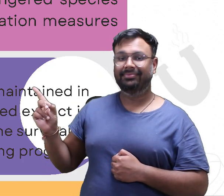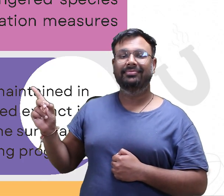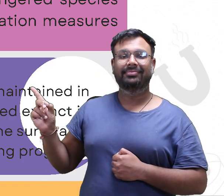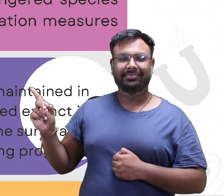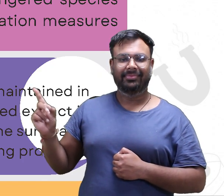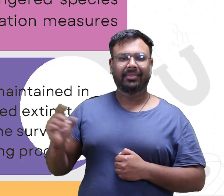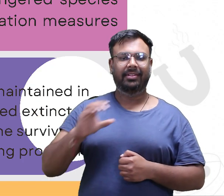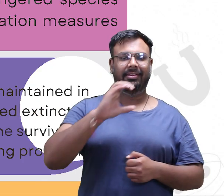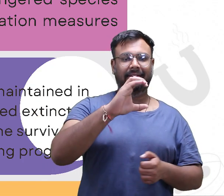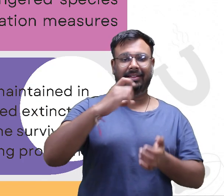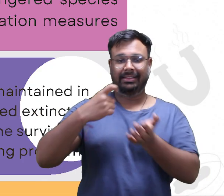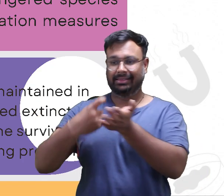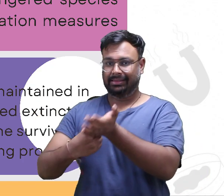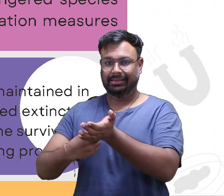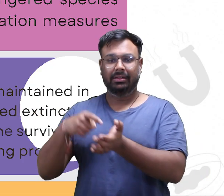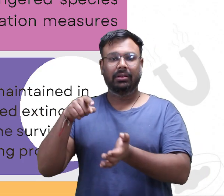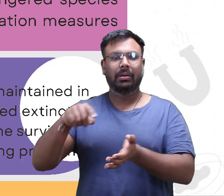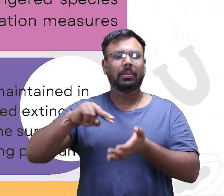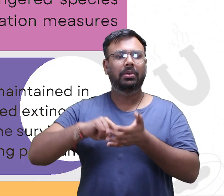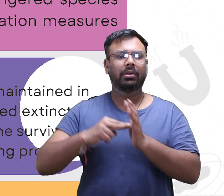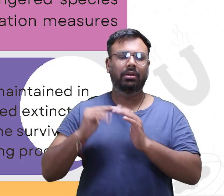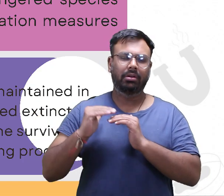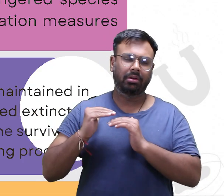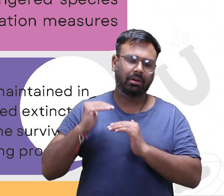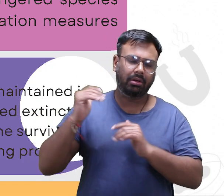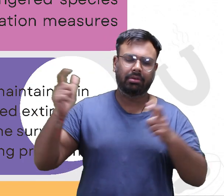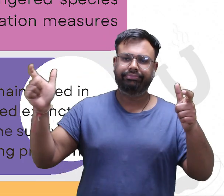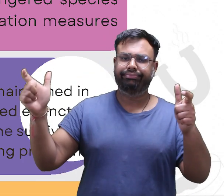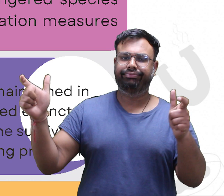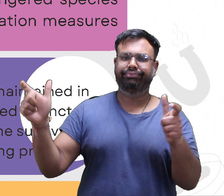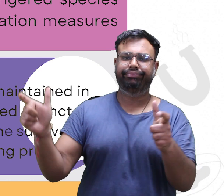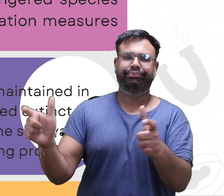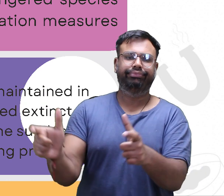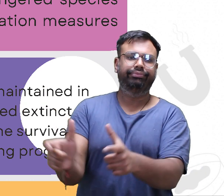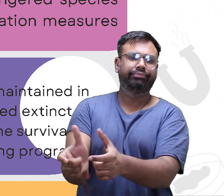Seventh, critically endangered CR.